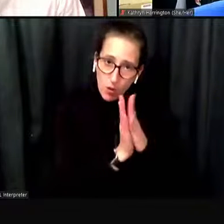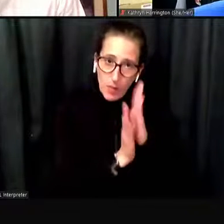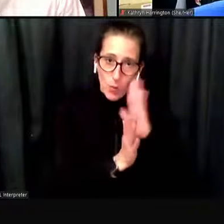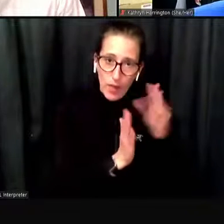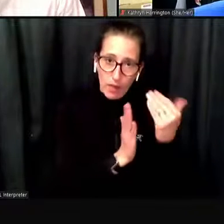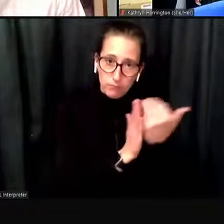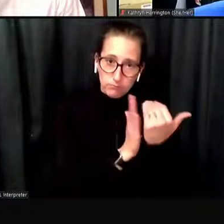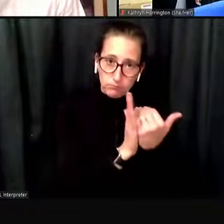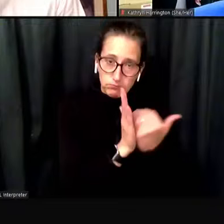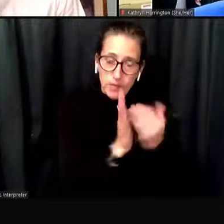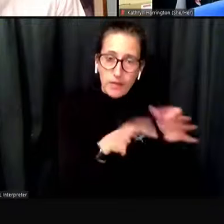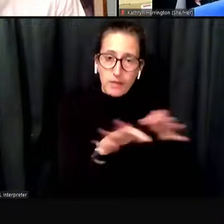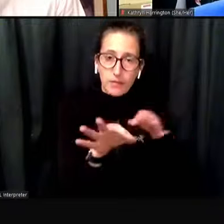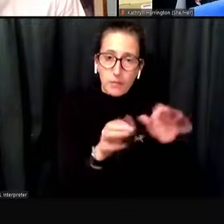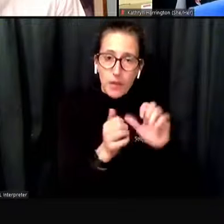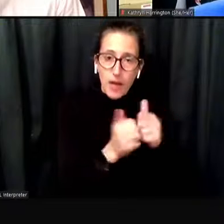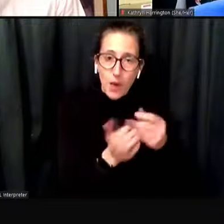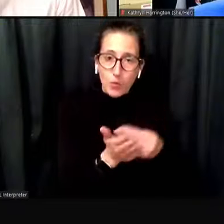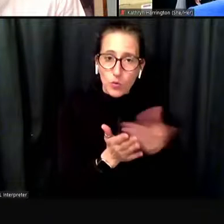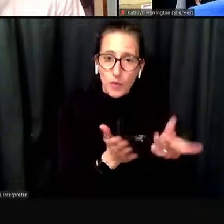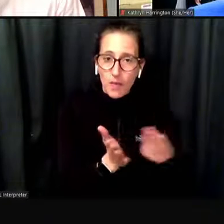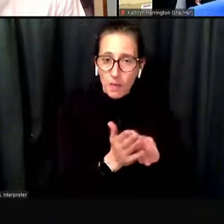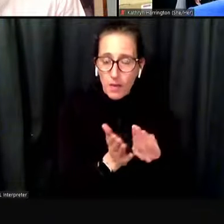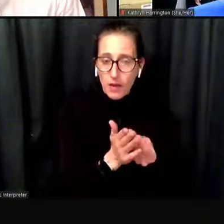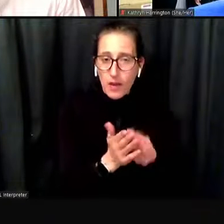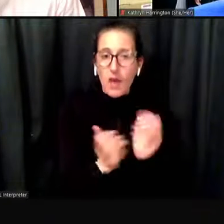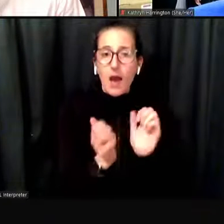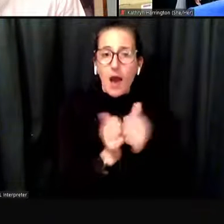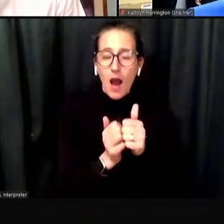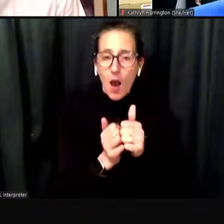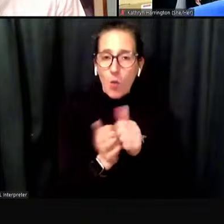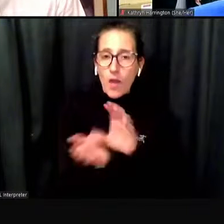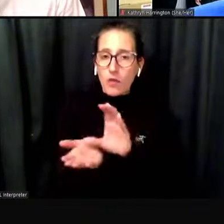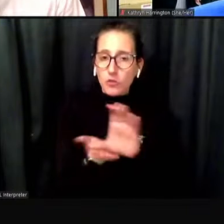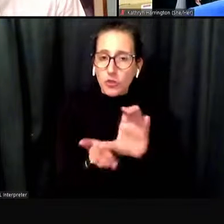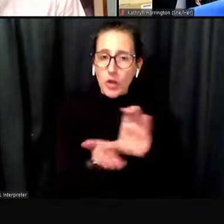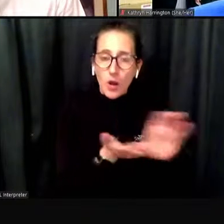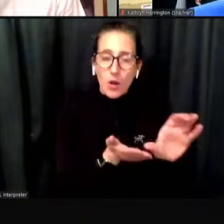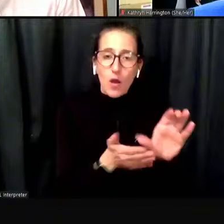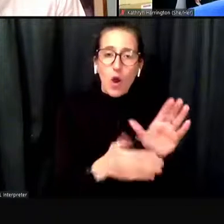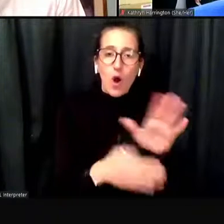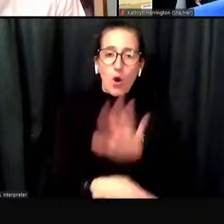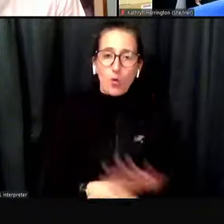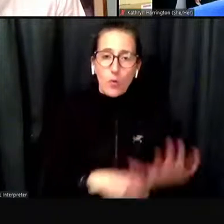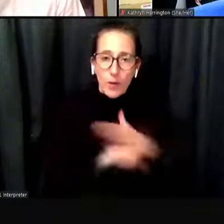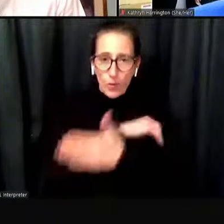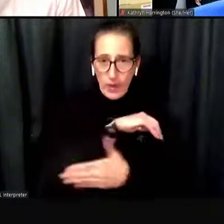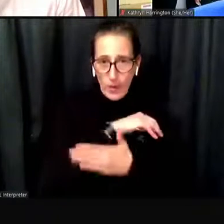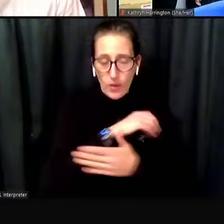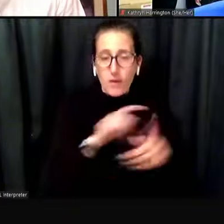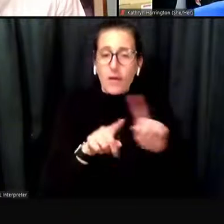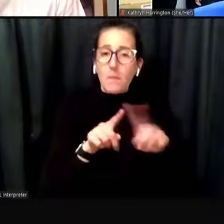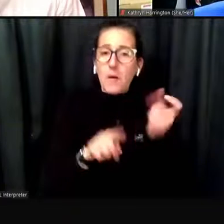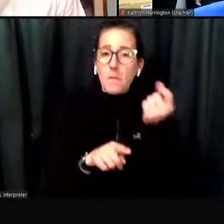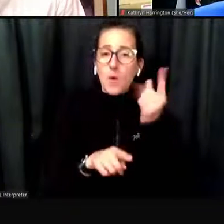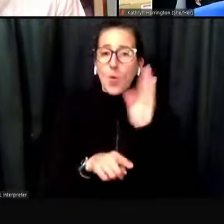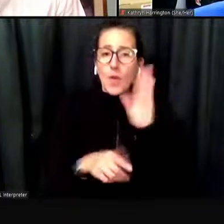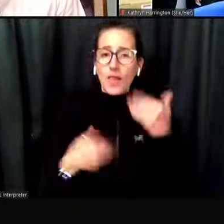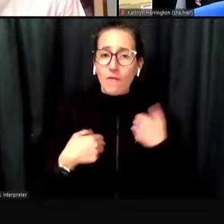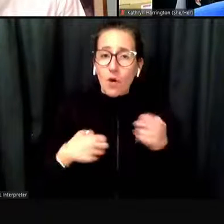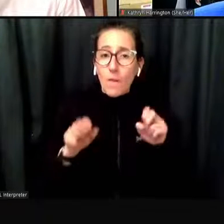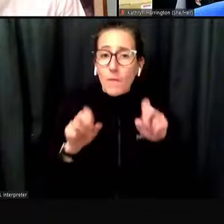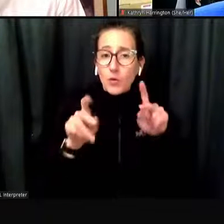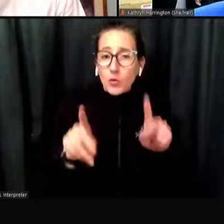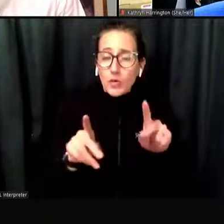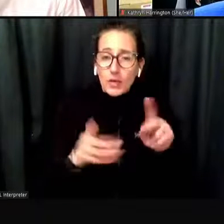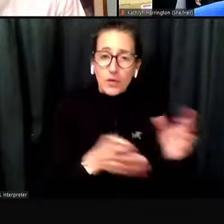be allocated to the 3 counties. But we have an opportunity to have additional monies for exactly this problem.